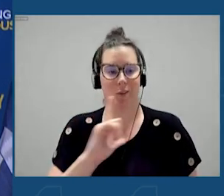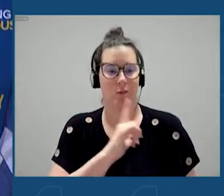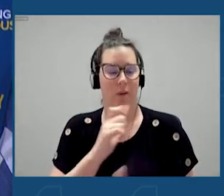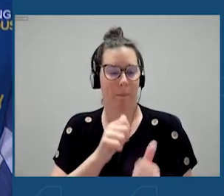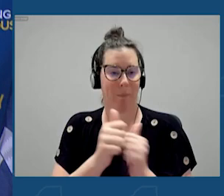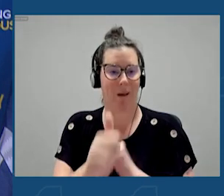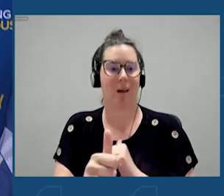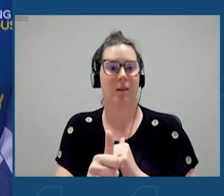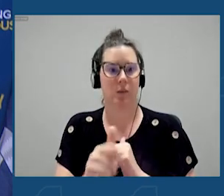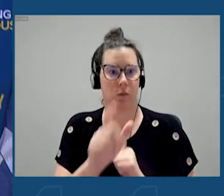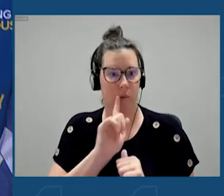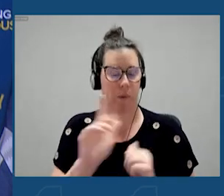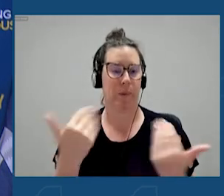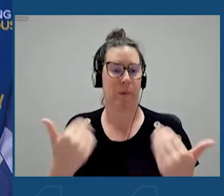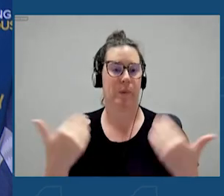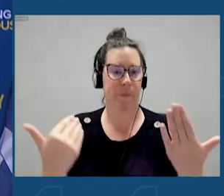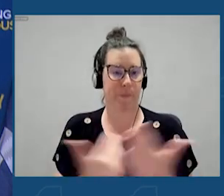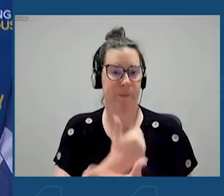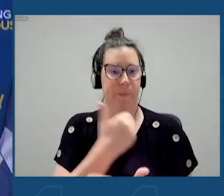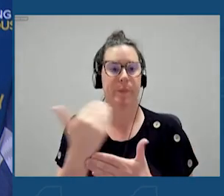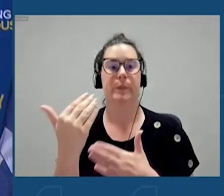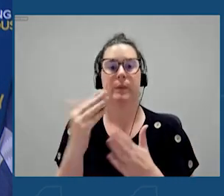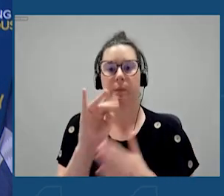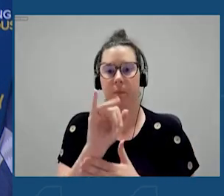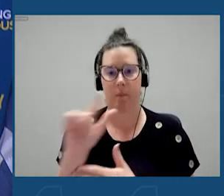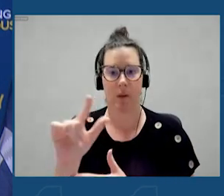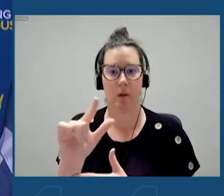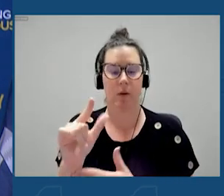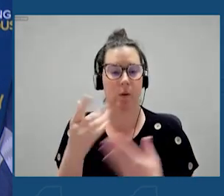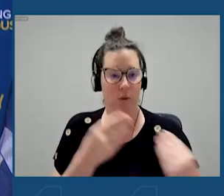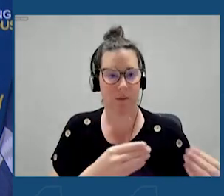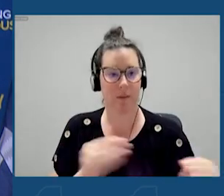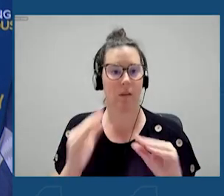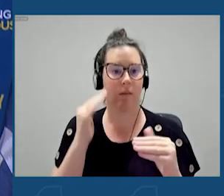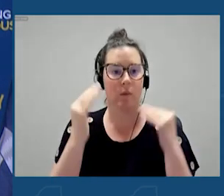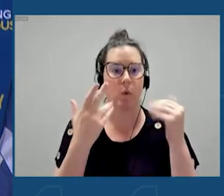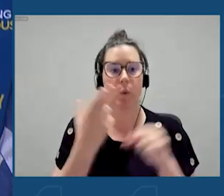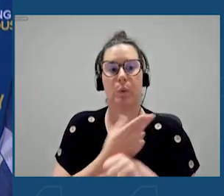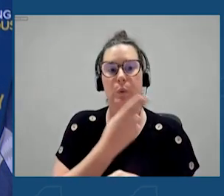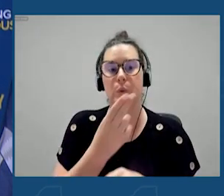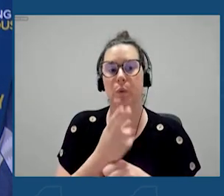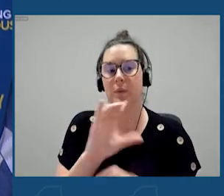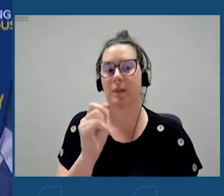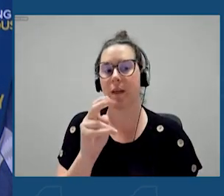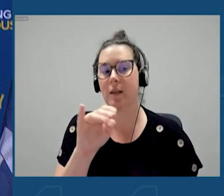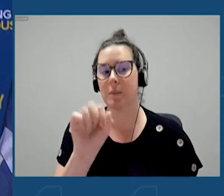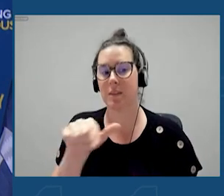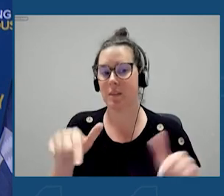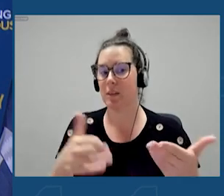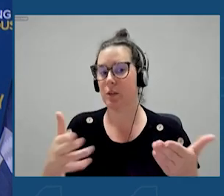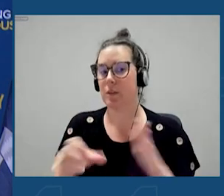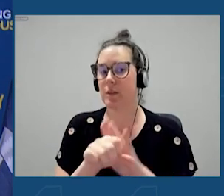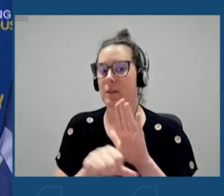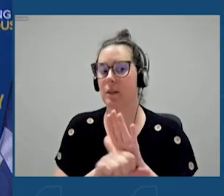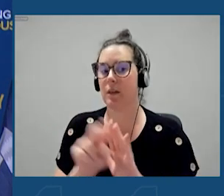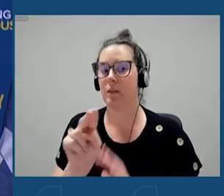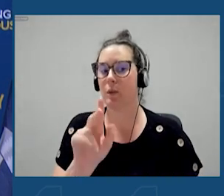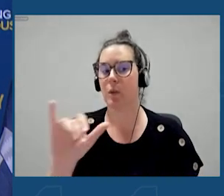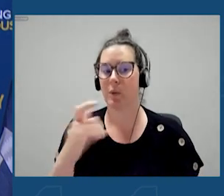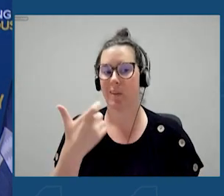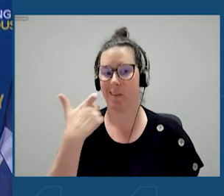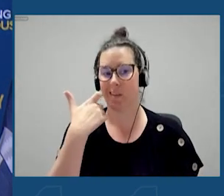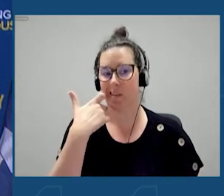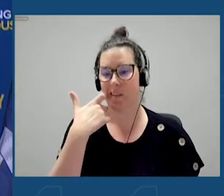groundbreaking legislation to allow the sale of adult use cannabis here in the state of New York. And when I took office a few months later